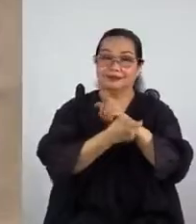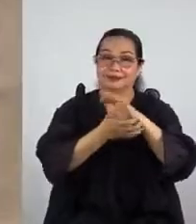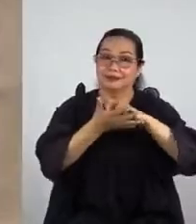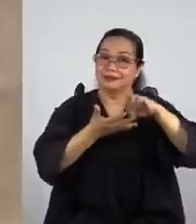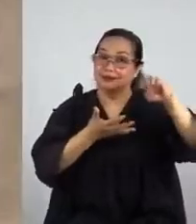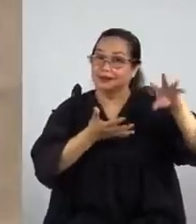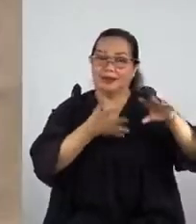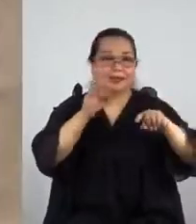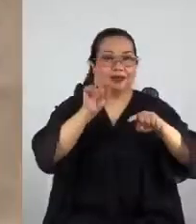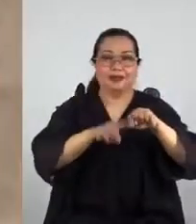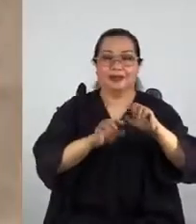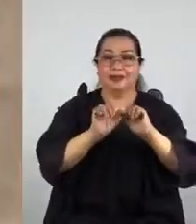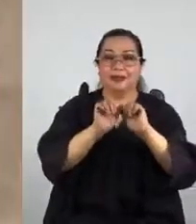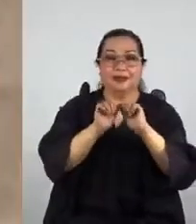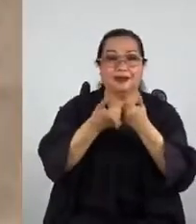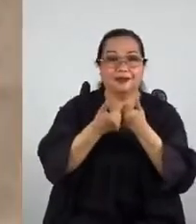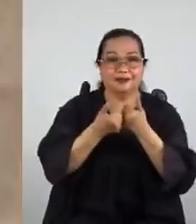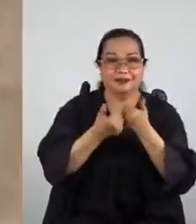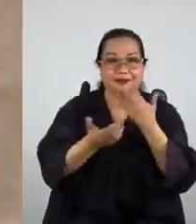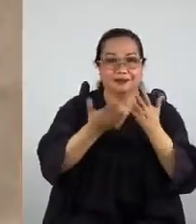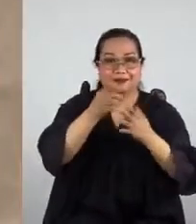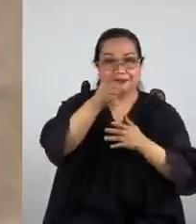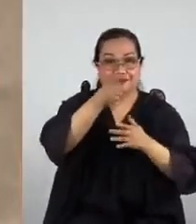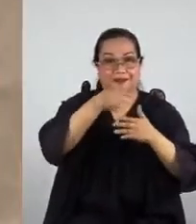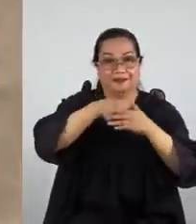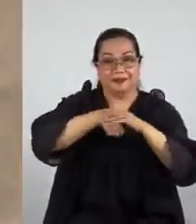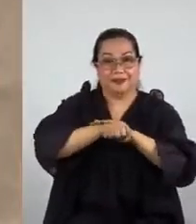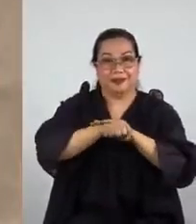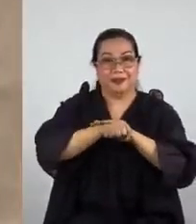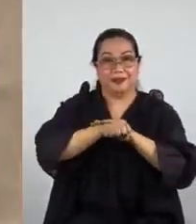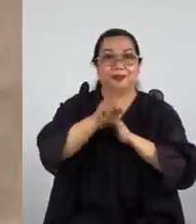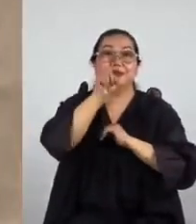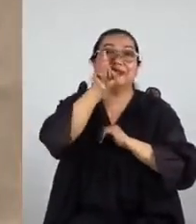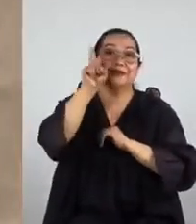removed? Perhaps you've been born with disabilities.